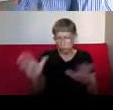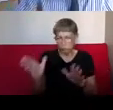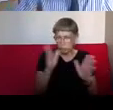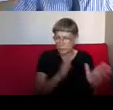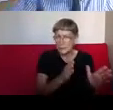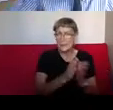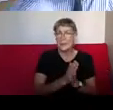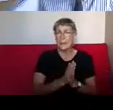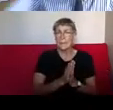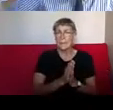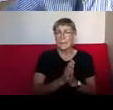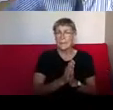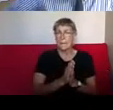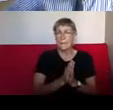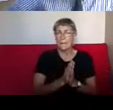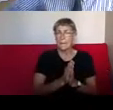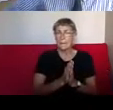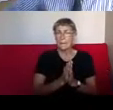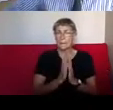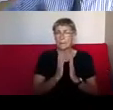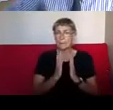About them, just let me,